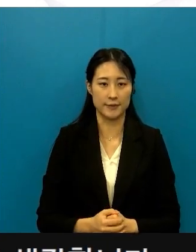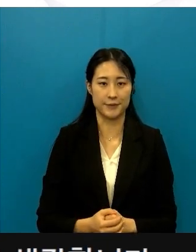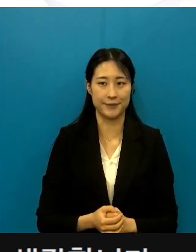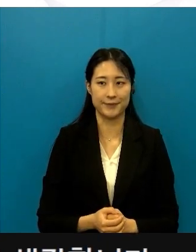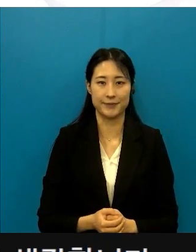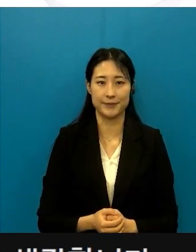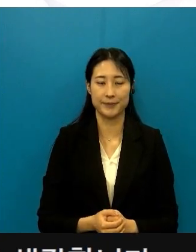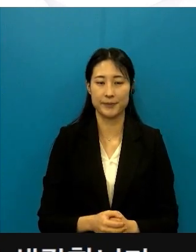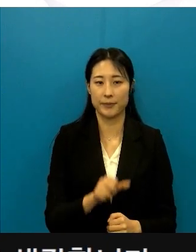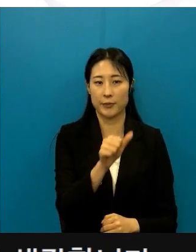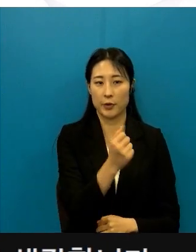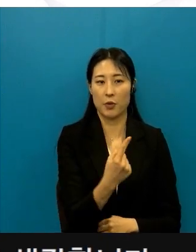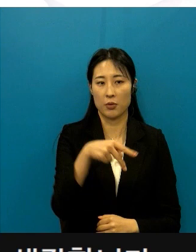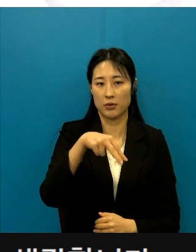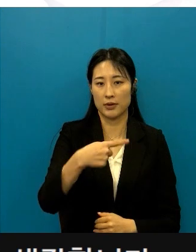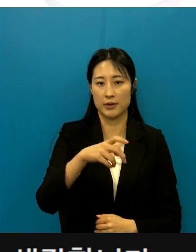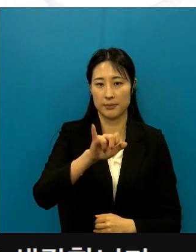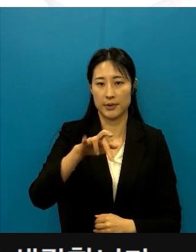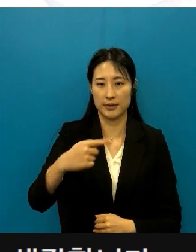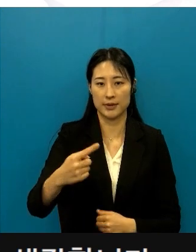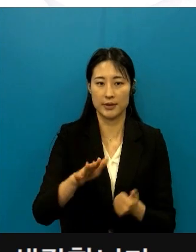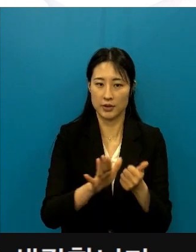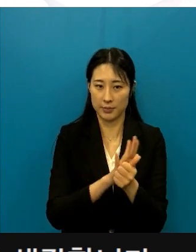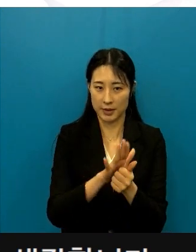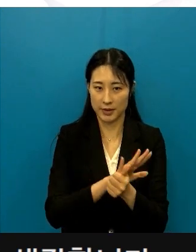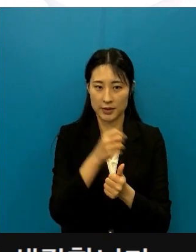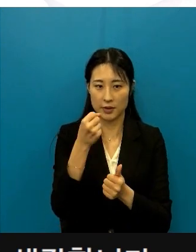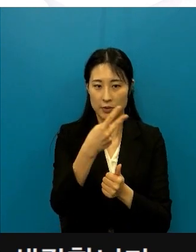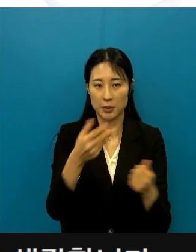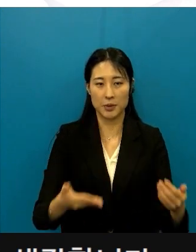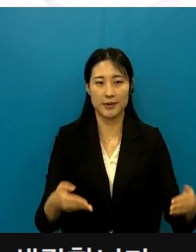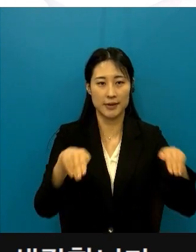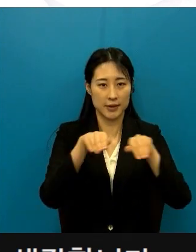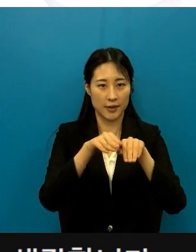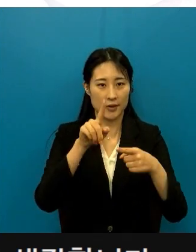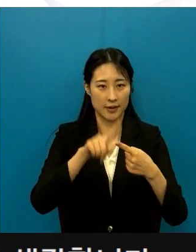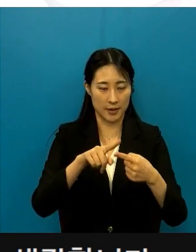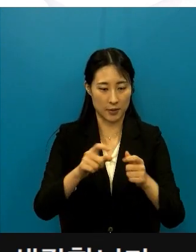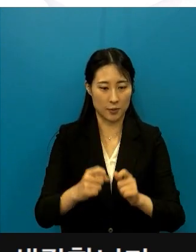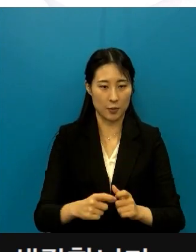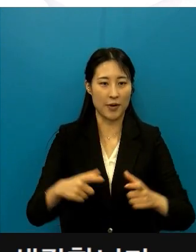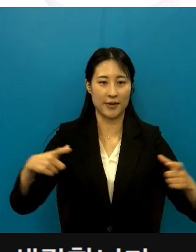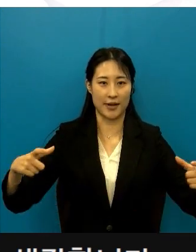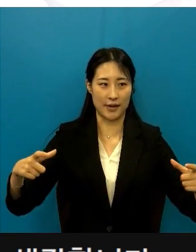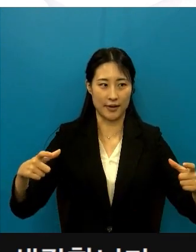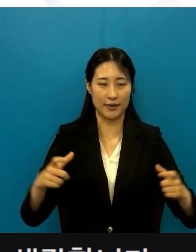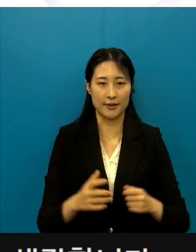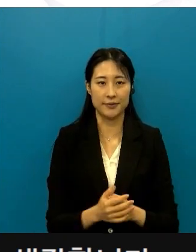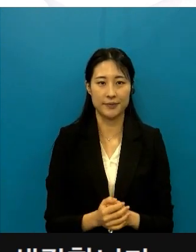services in legalization of the act. So it's naturally